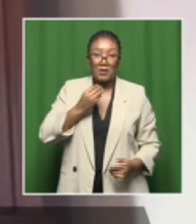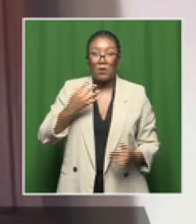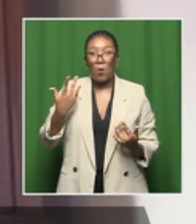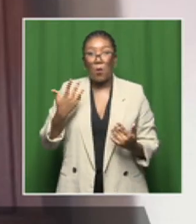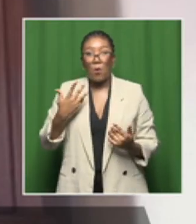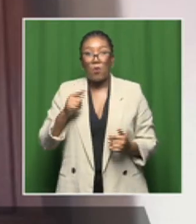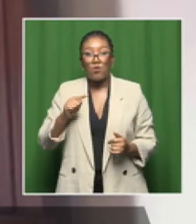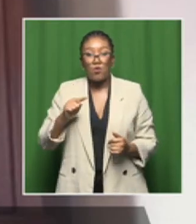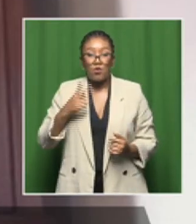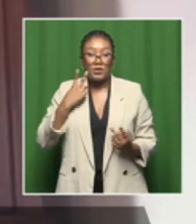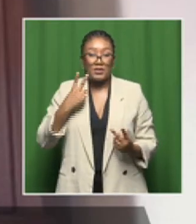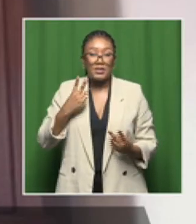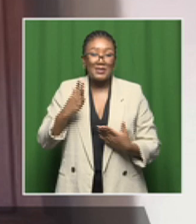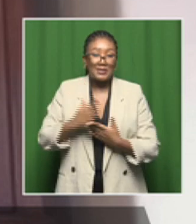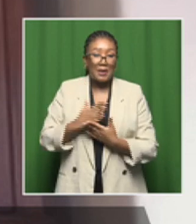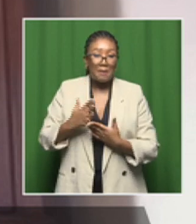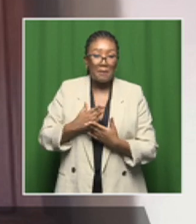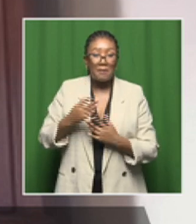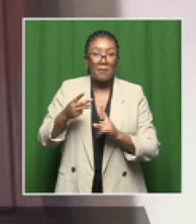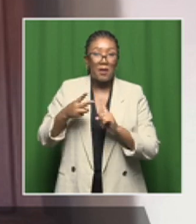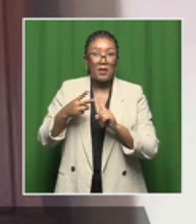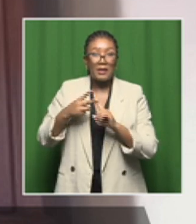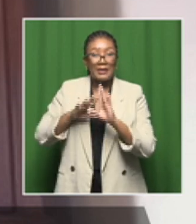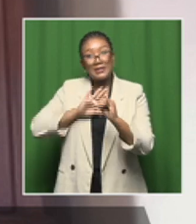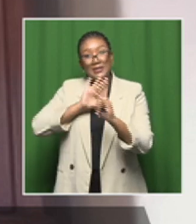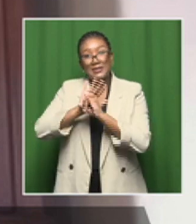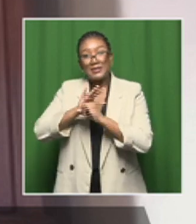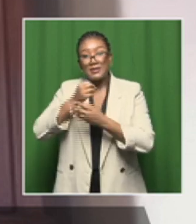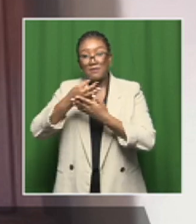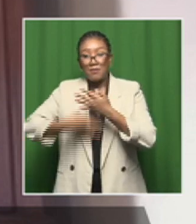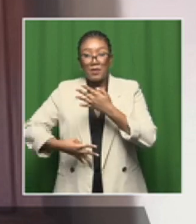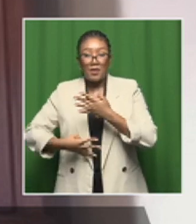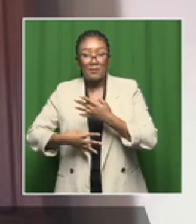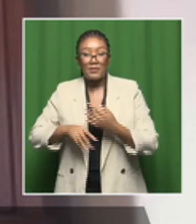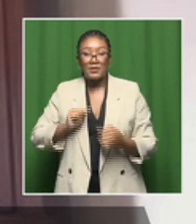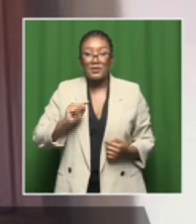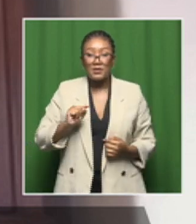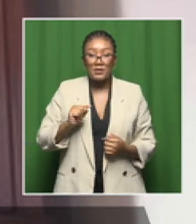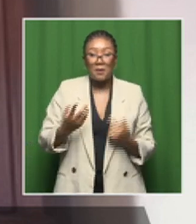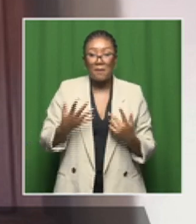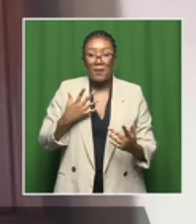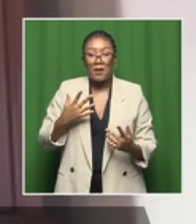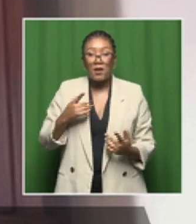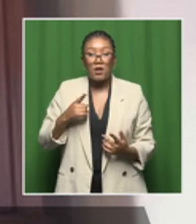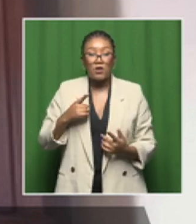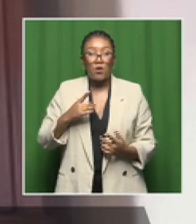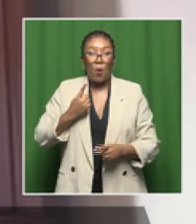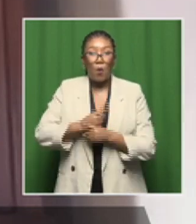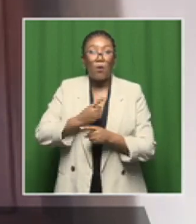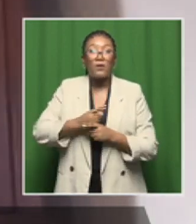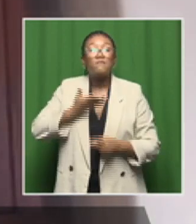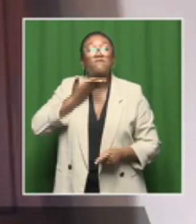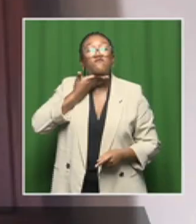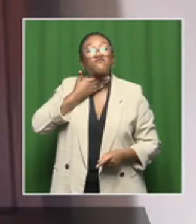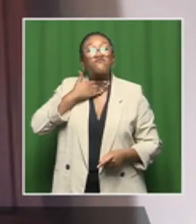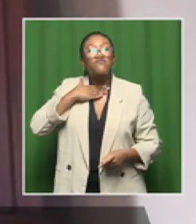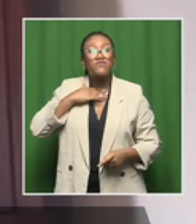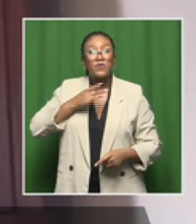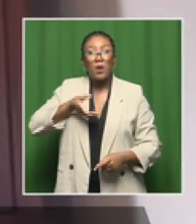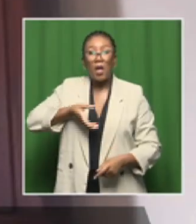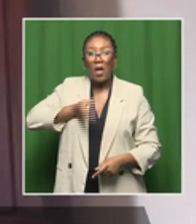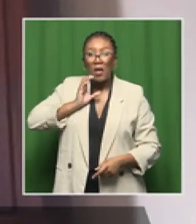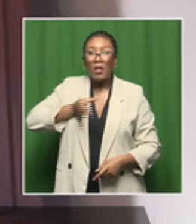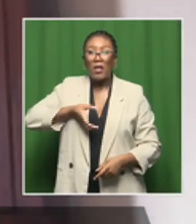with any of the symptoms, such as you excessively thirsty, you are